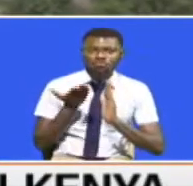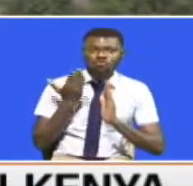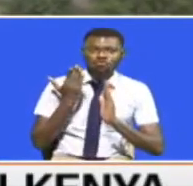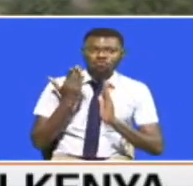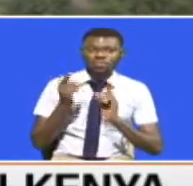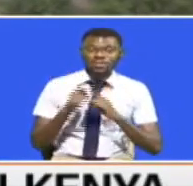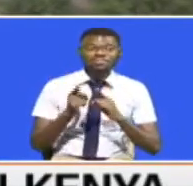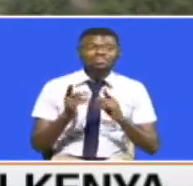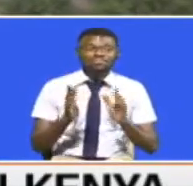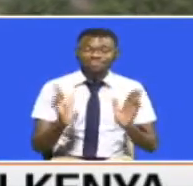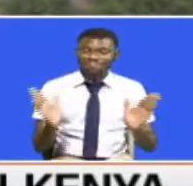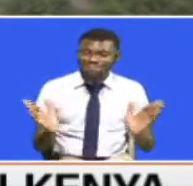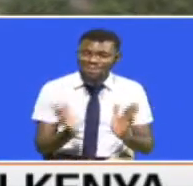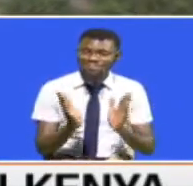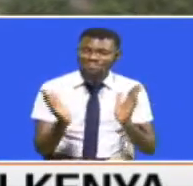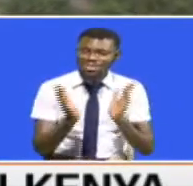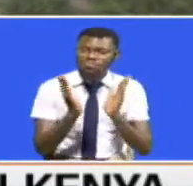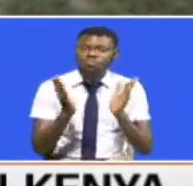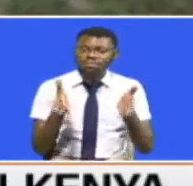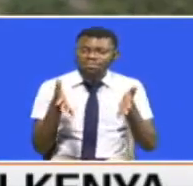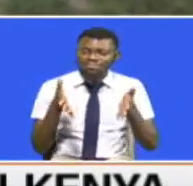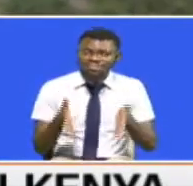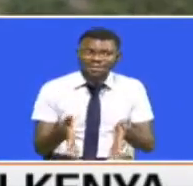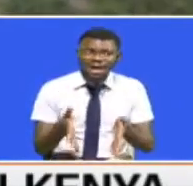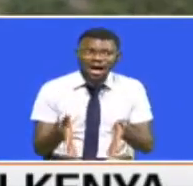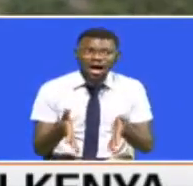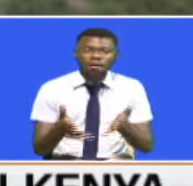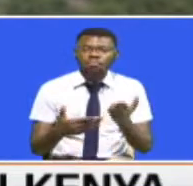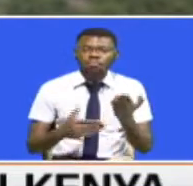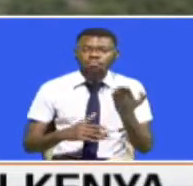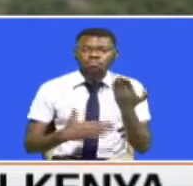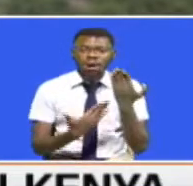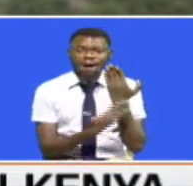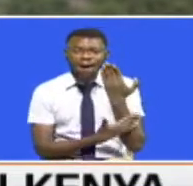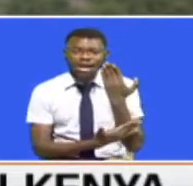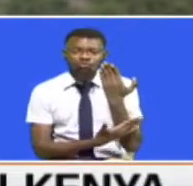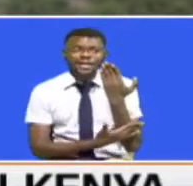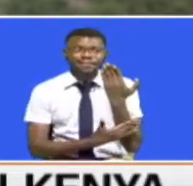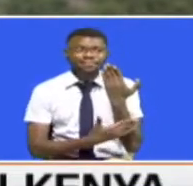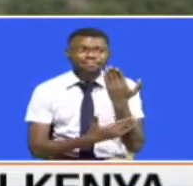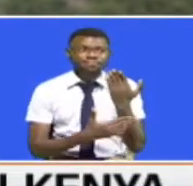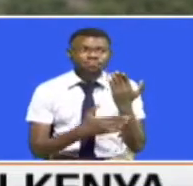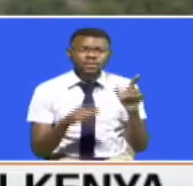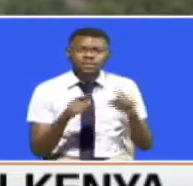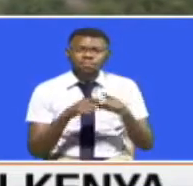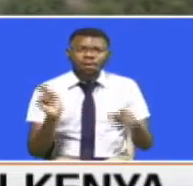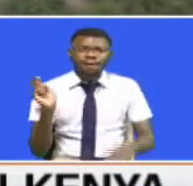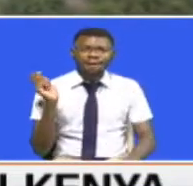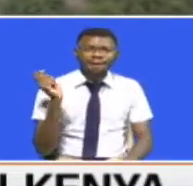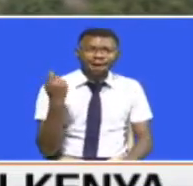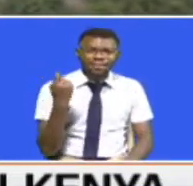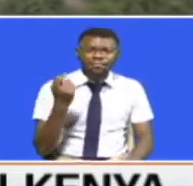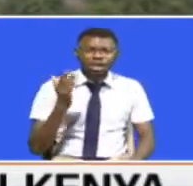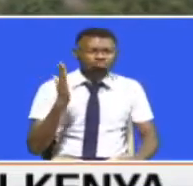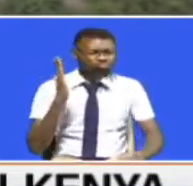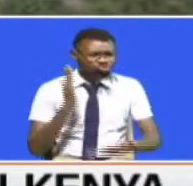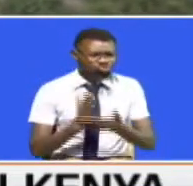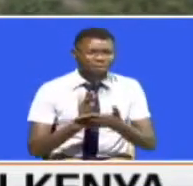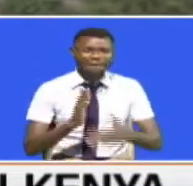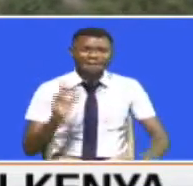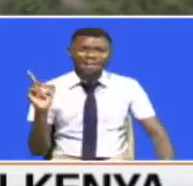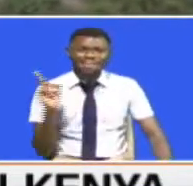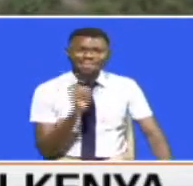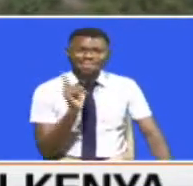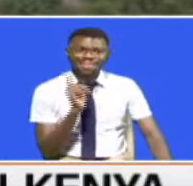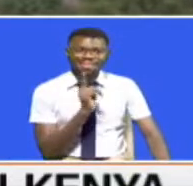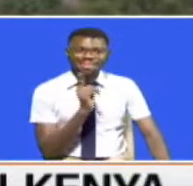if we carry on doing it in a few years' time, countries like Kenya, who show enormous depth and